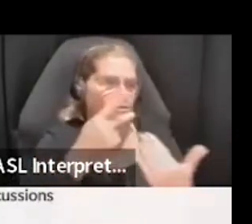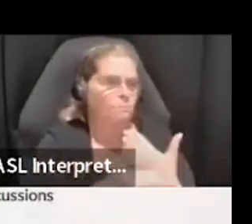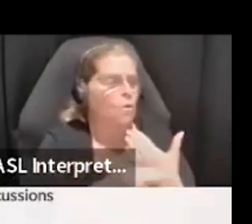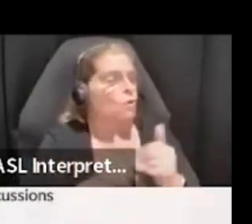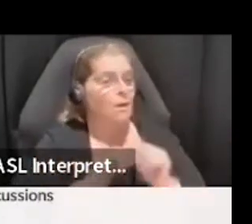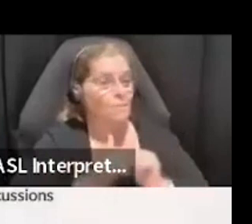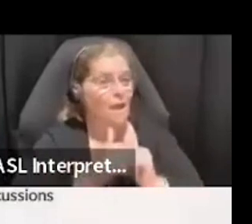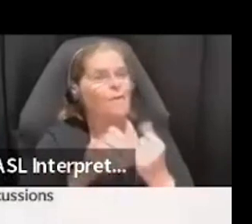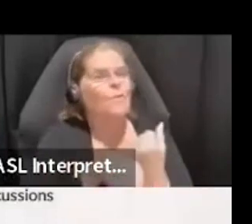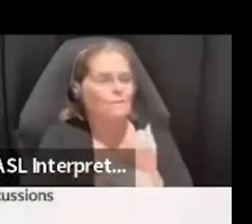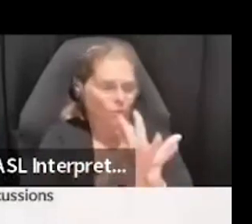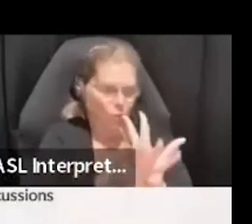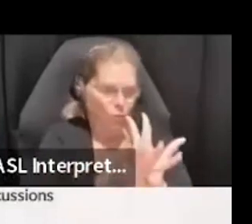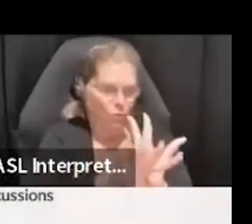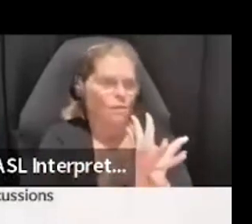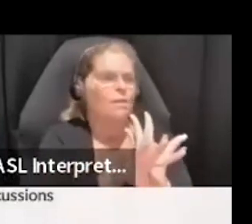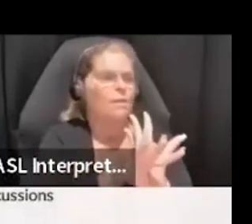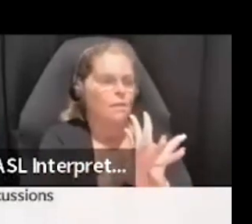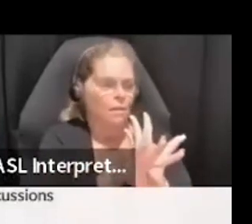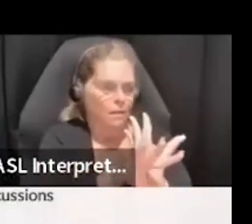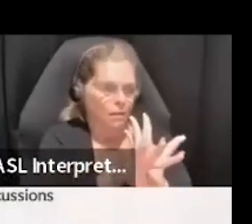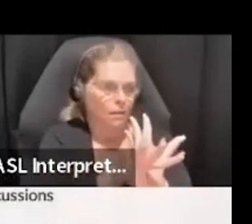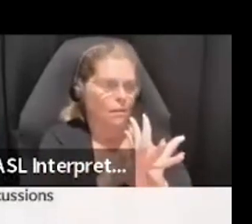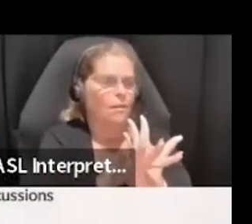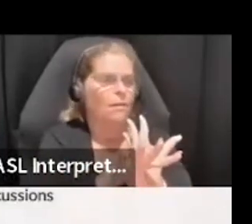virtually with